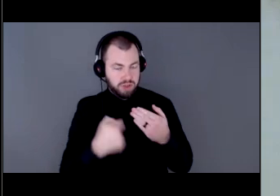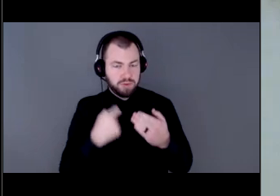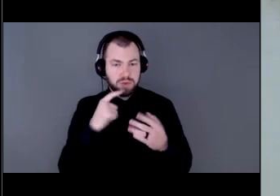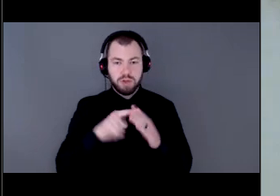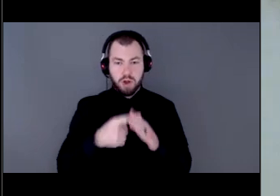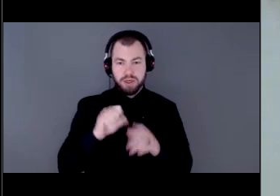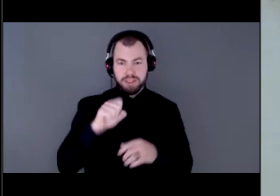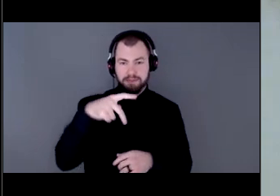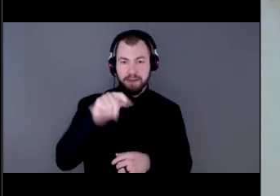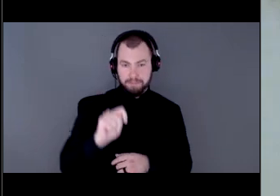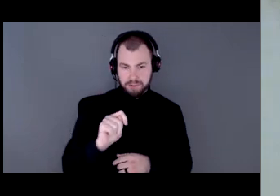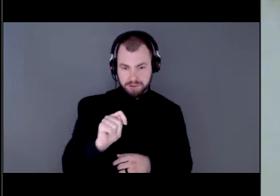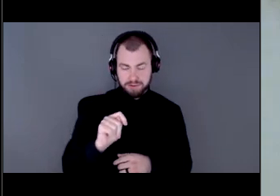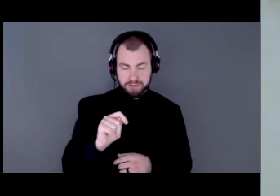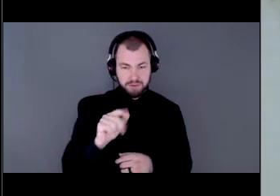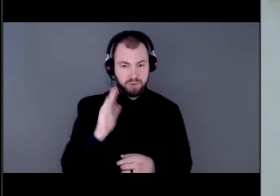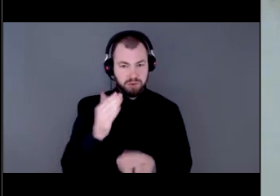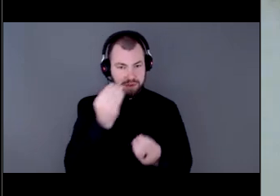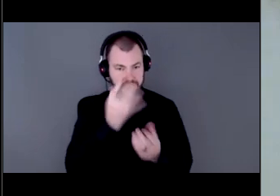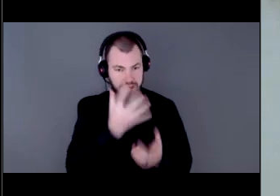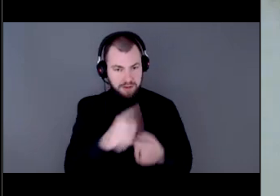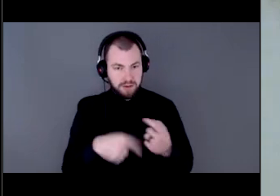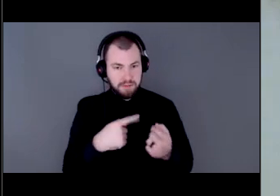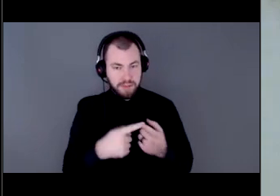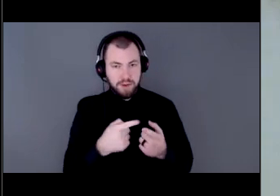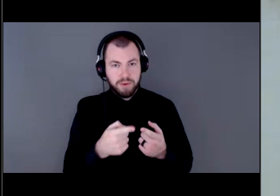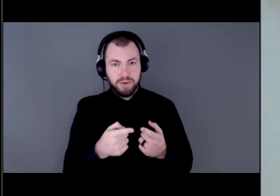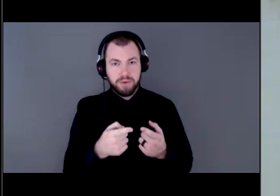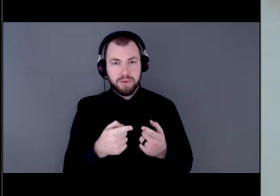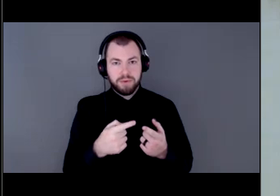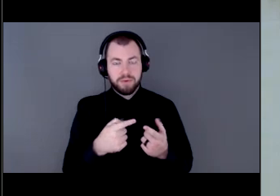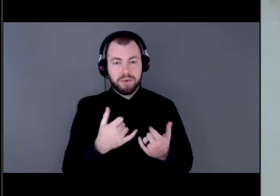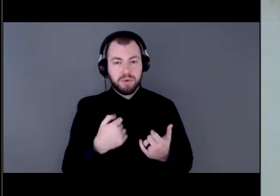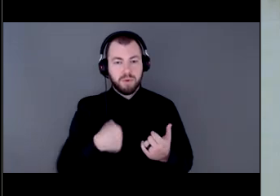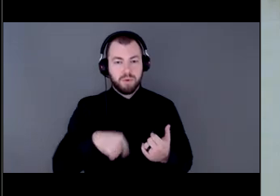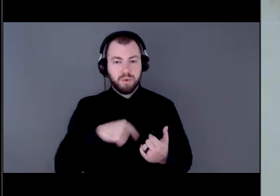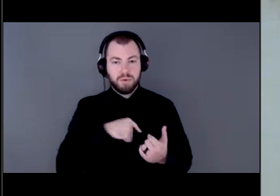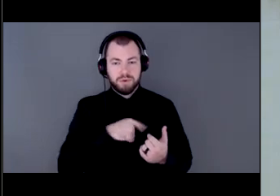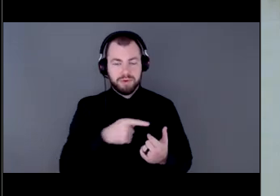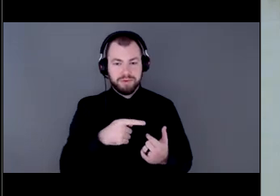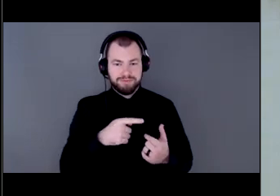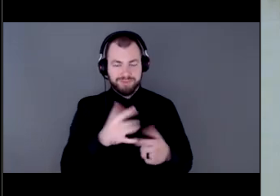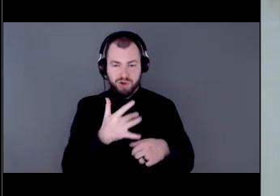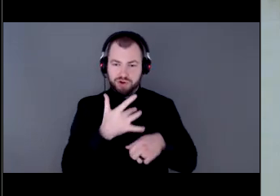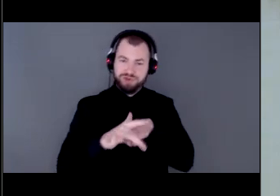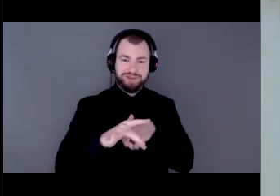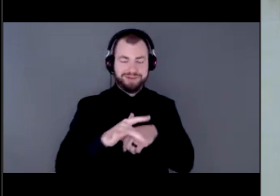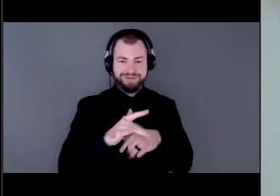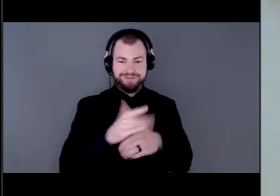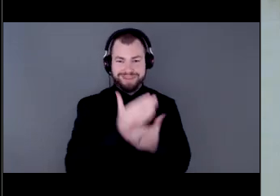going to tell you about the early, we are on the early stages of the process.